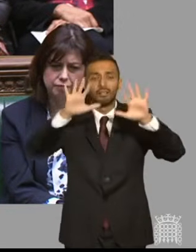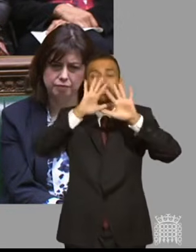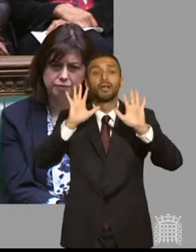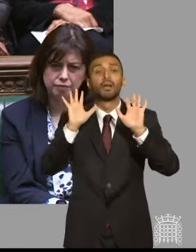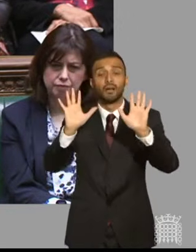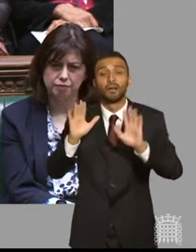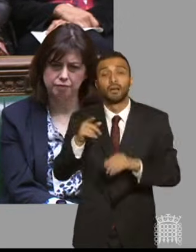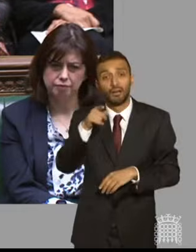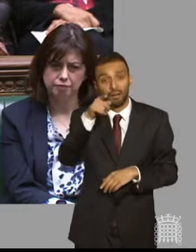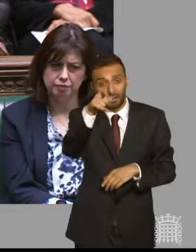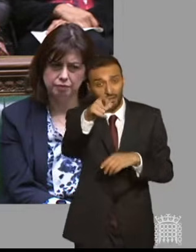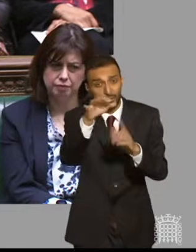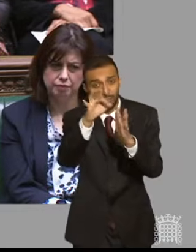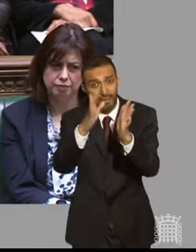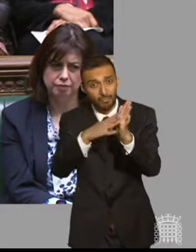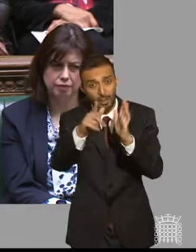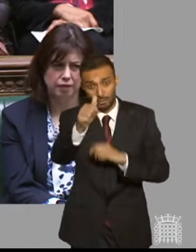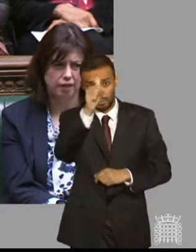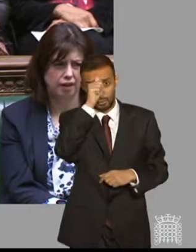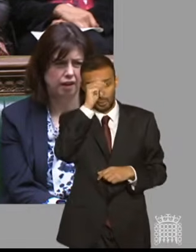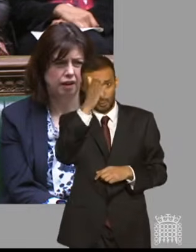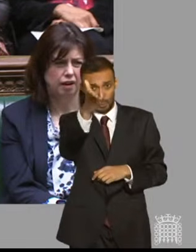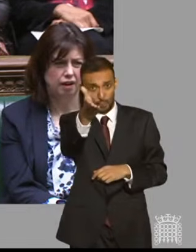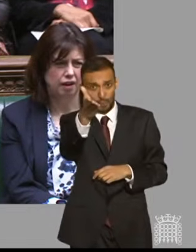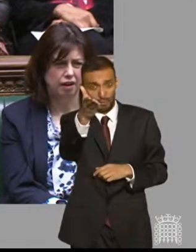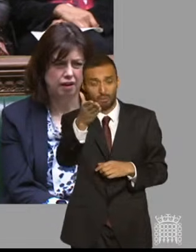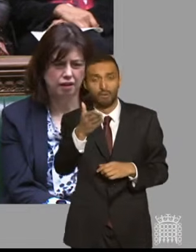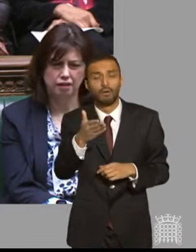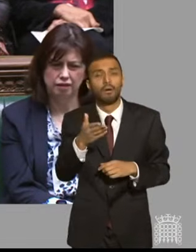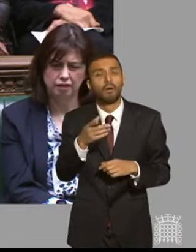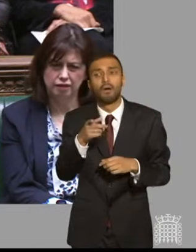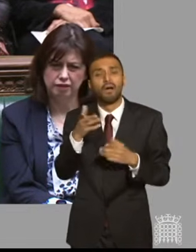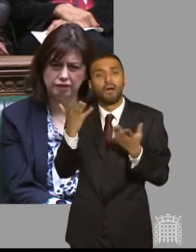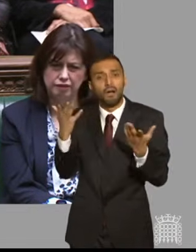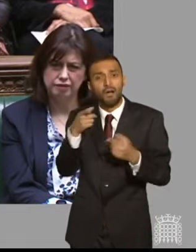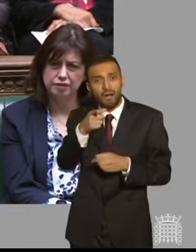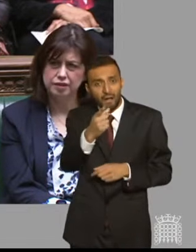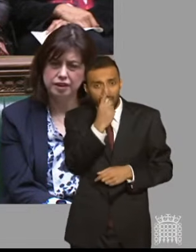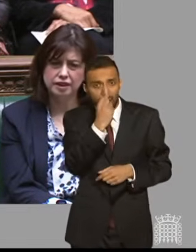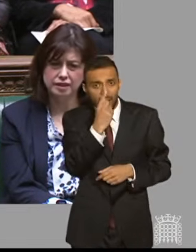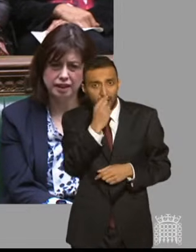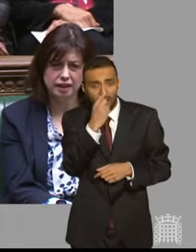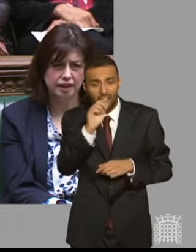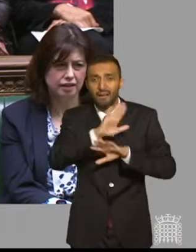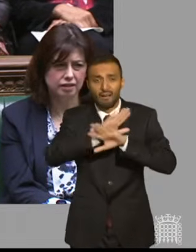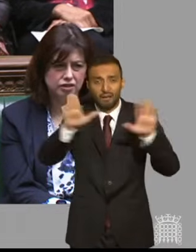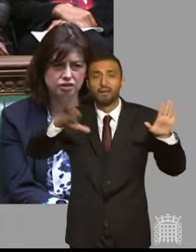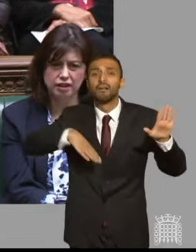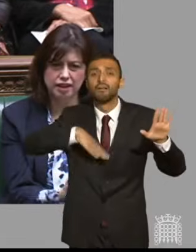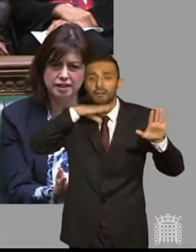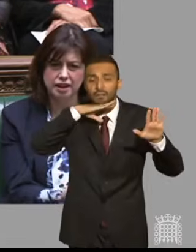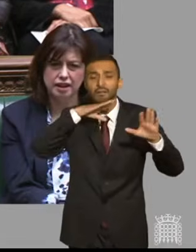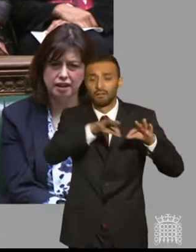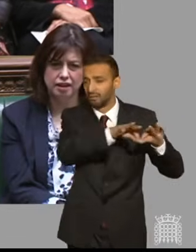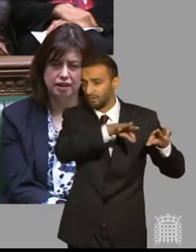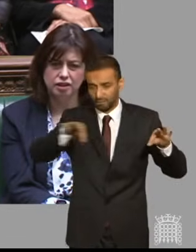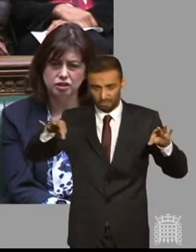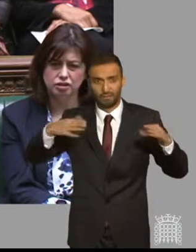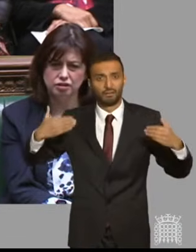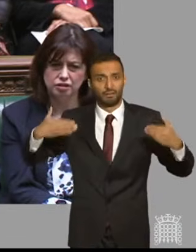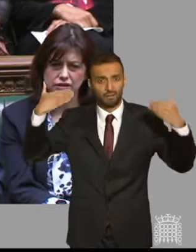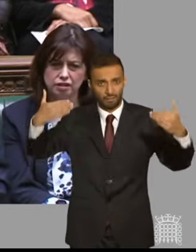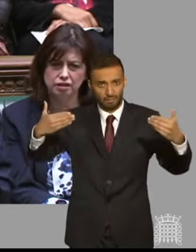line under this, give postmasters like Chris the peace of mind they need, and release all of the correspondence that he wants to